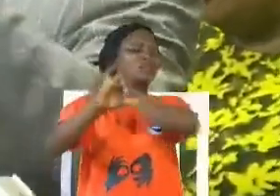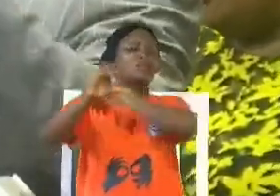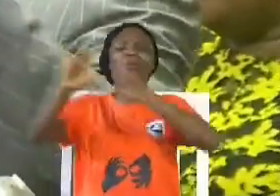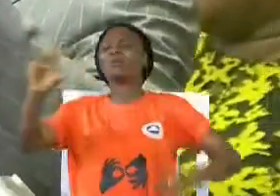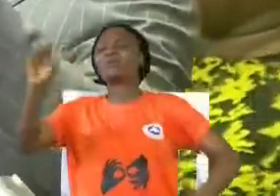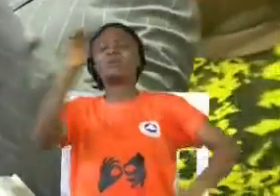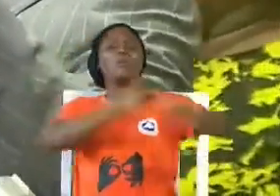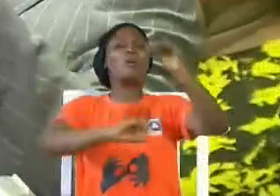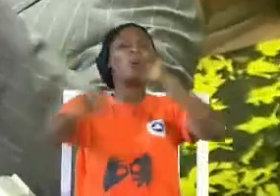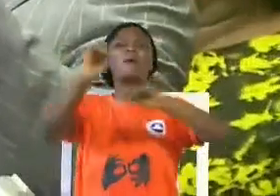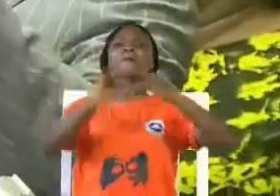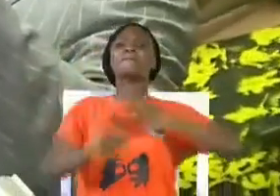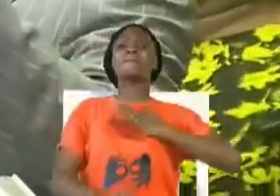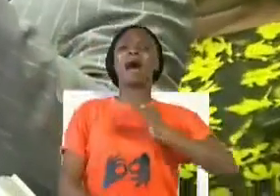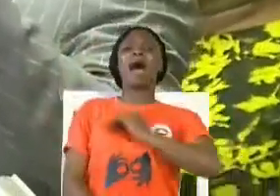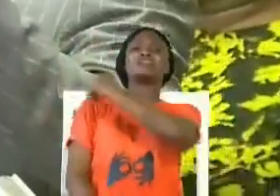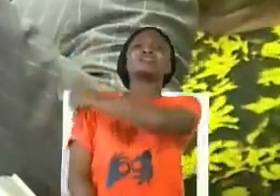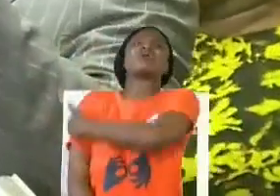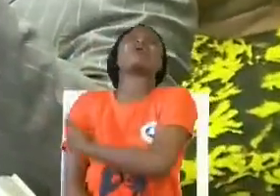Lord.